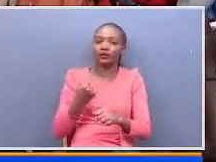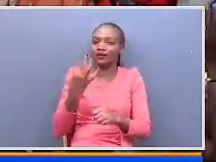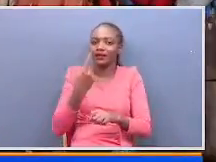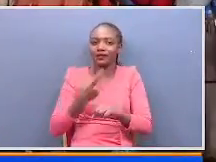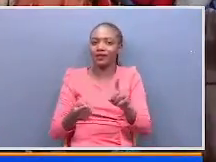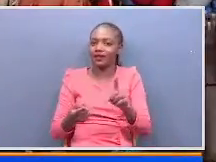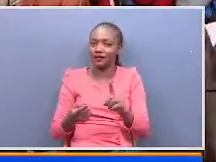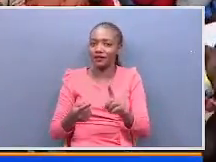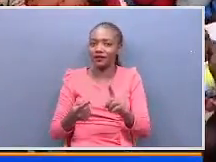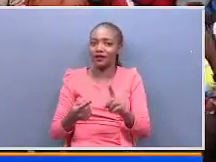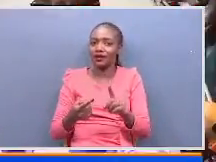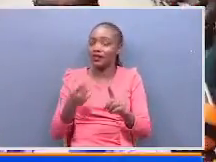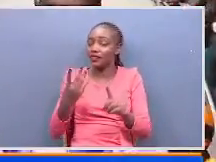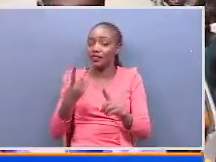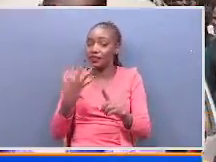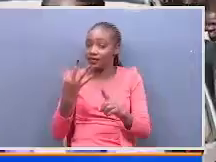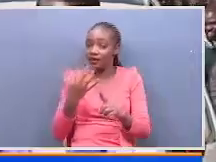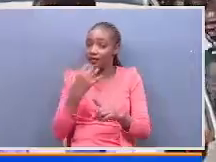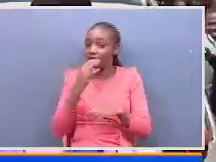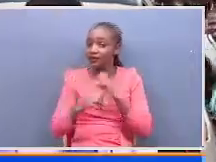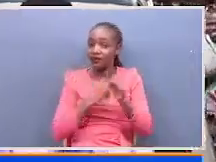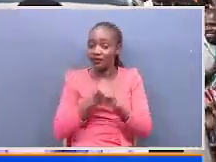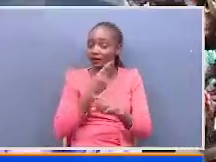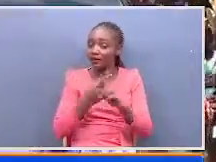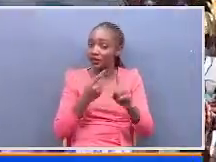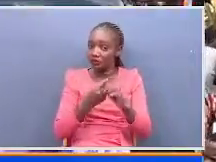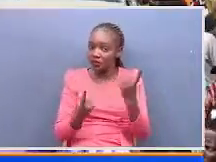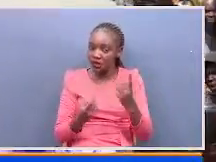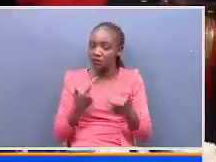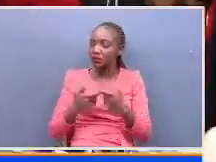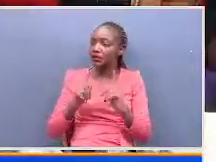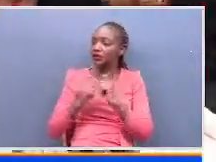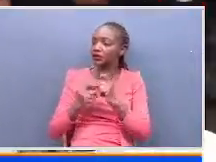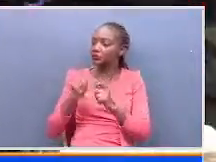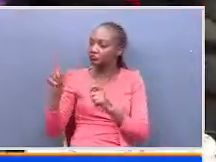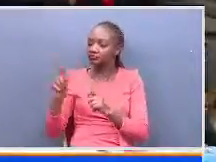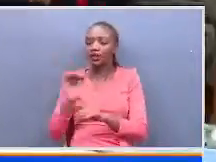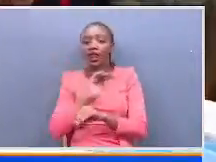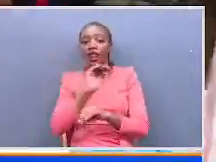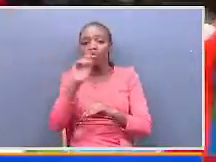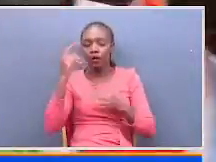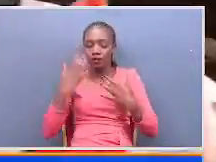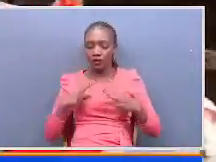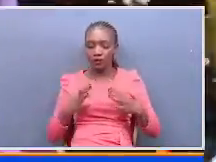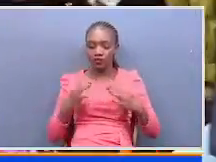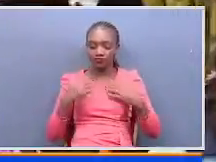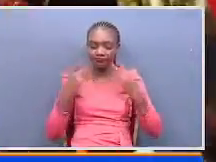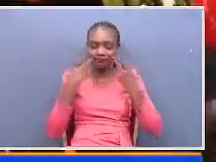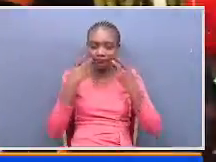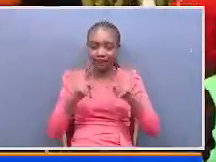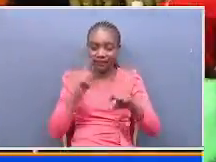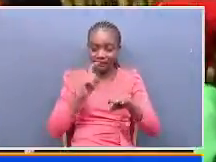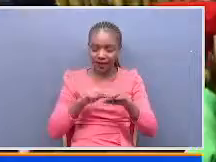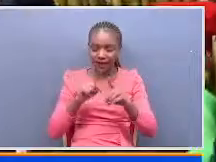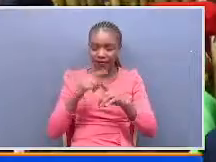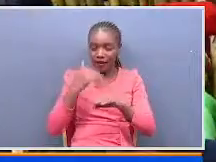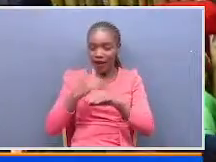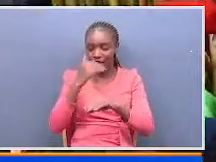2 days left to Tuesday, the Agano team urged Kenyans to maintain peace during and after the polls.